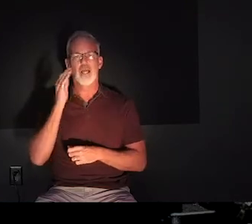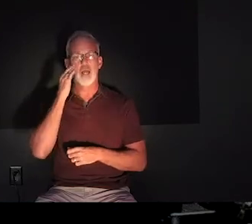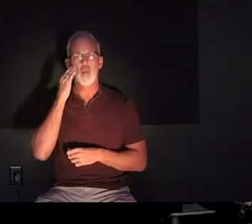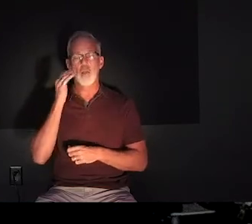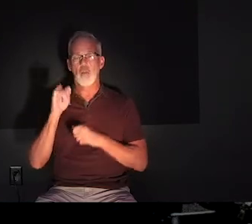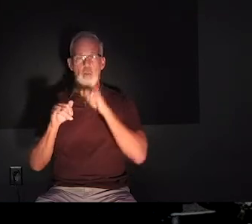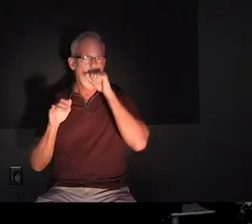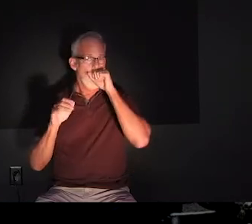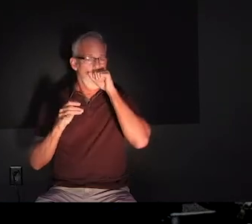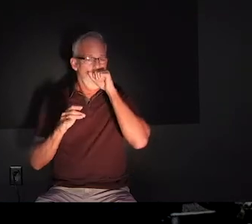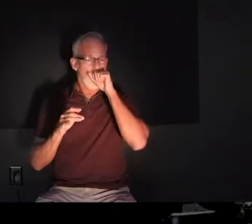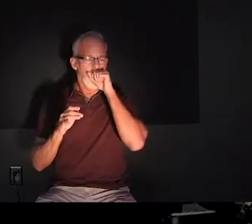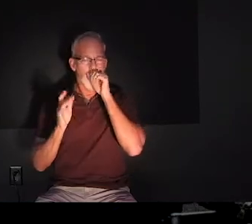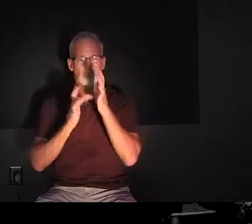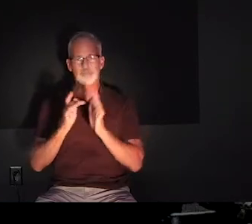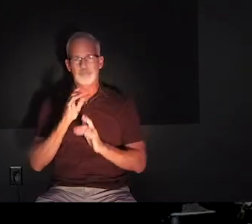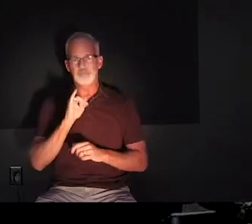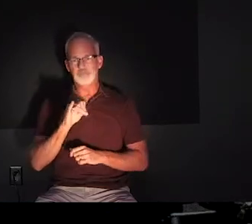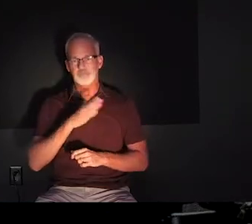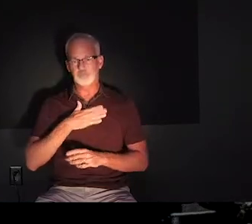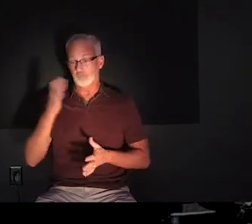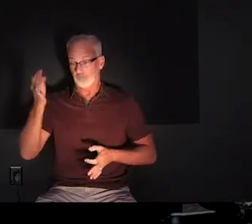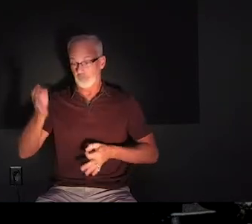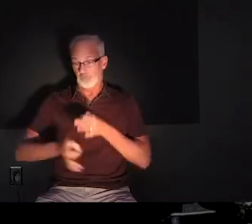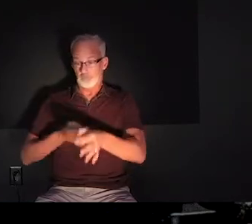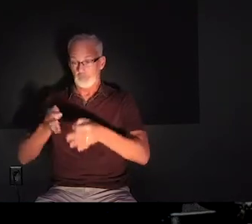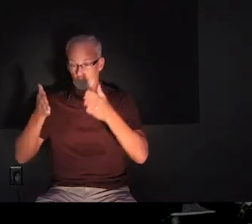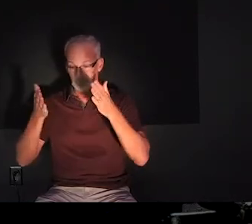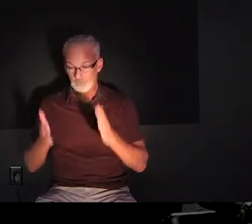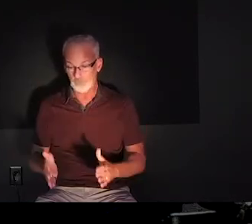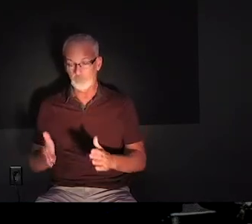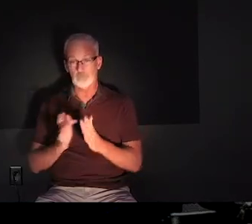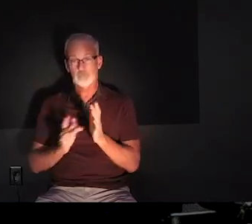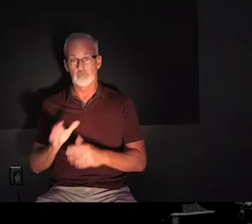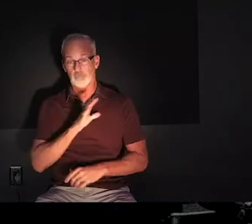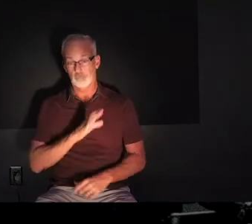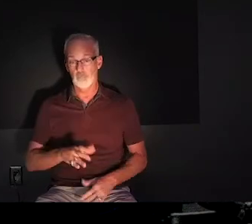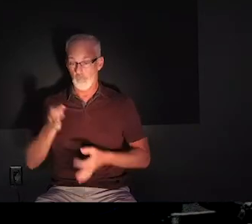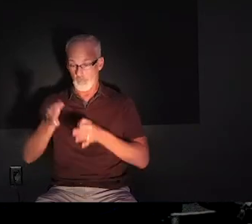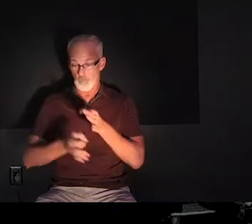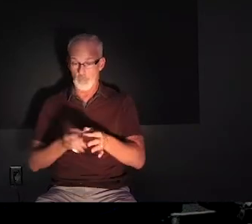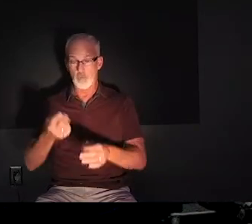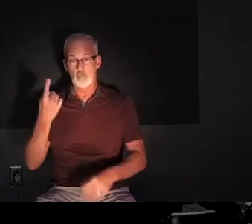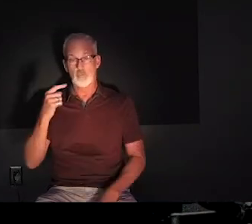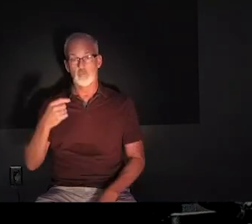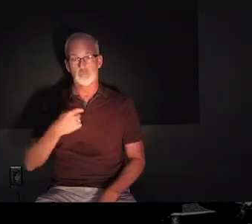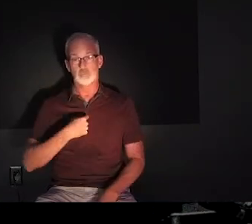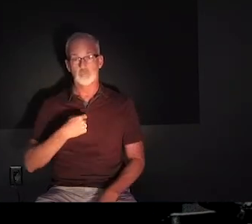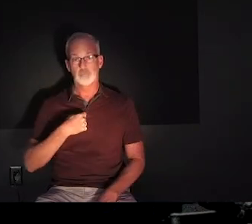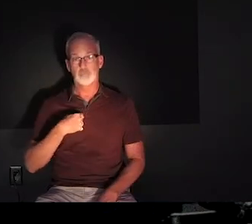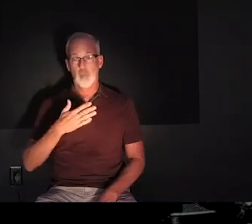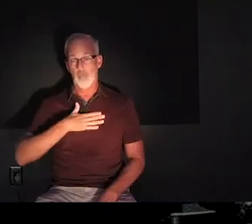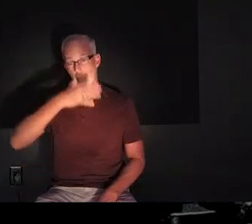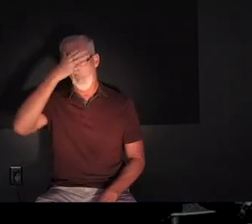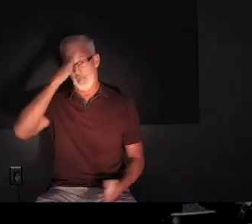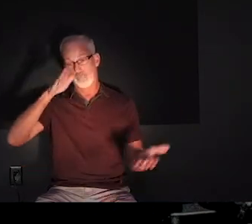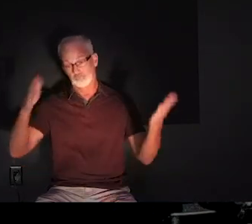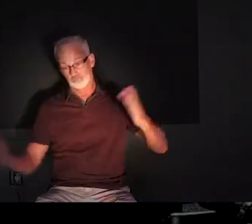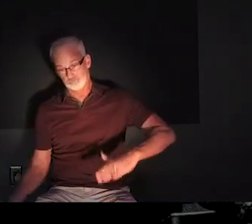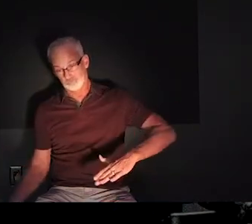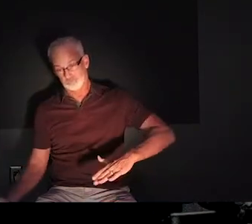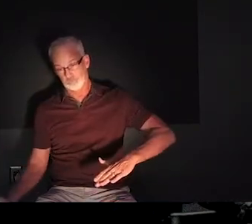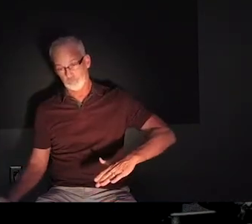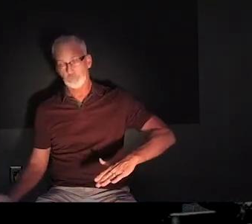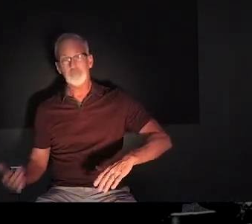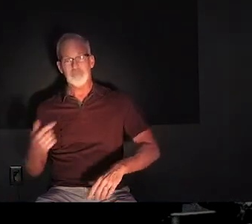Jesus is my substitute. I'm identifying with that Jesus Christ took my place. And when my dad put me under, I identified